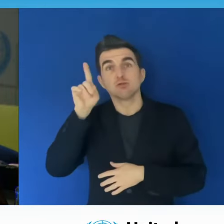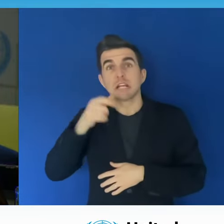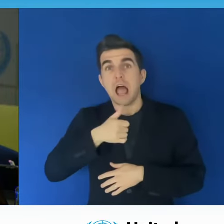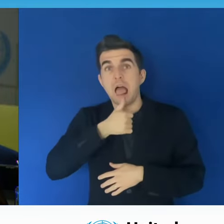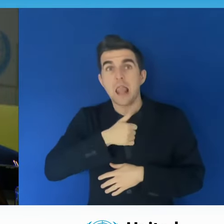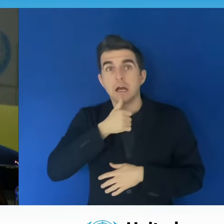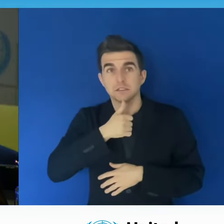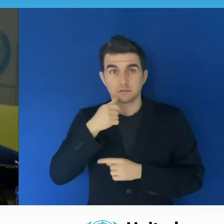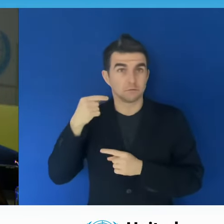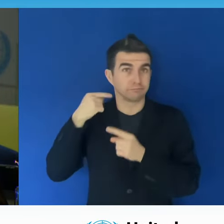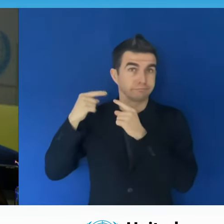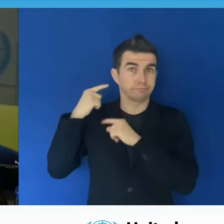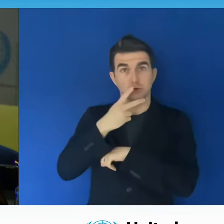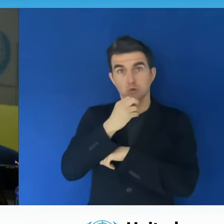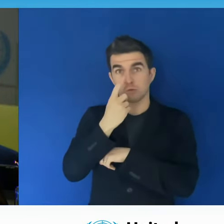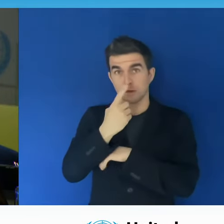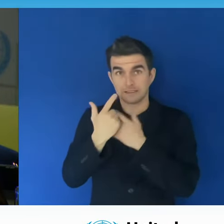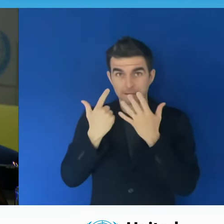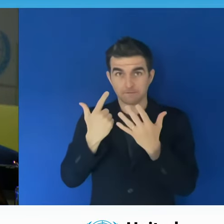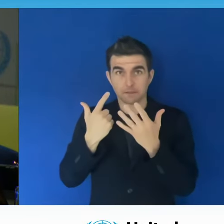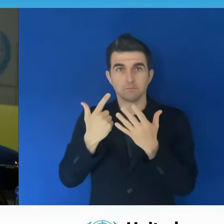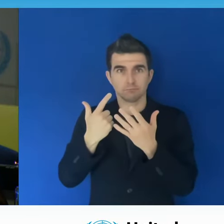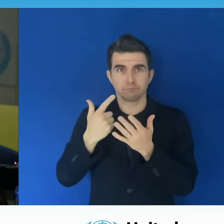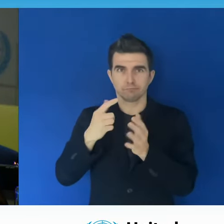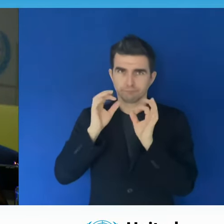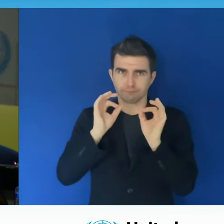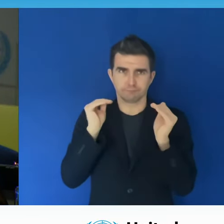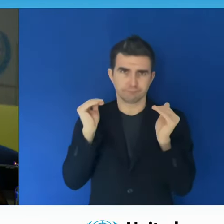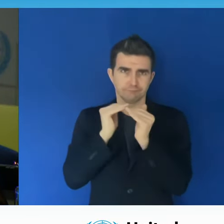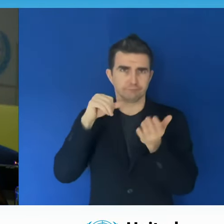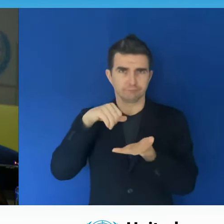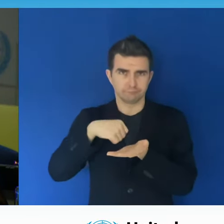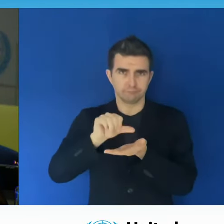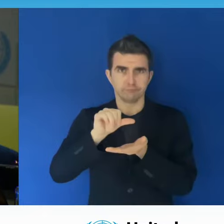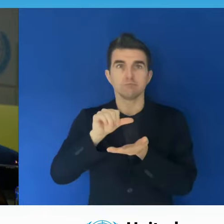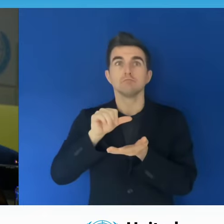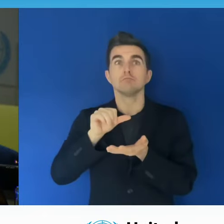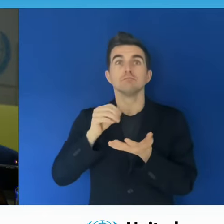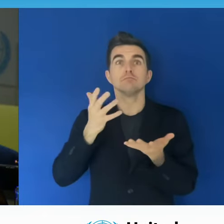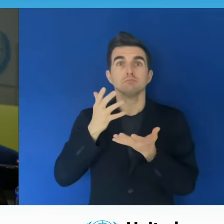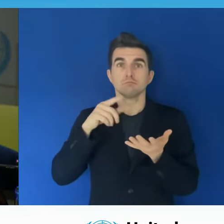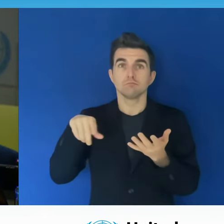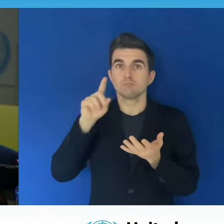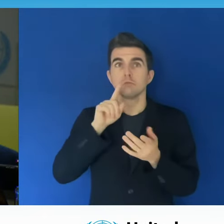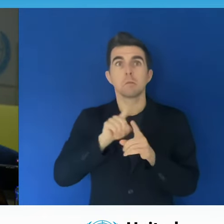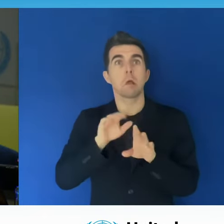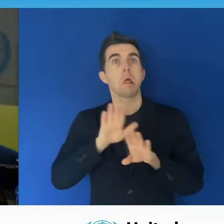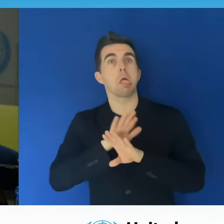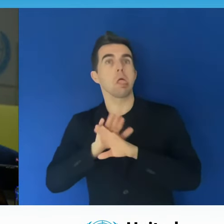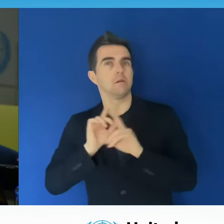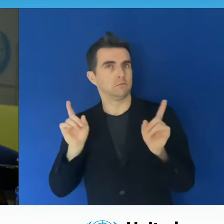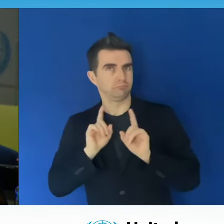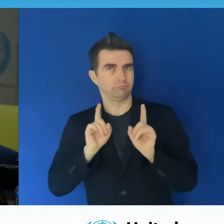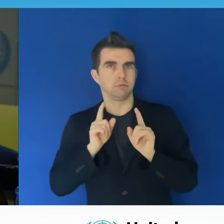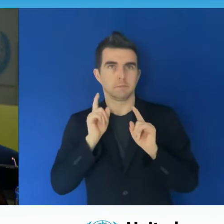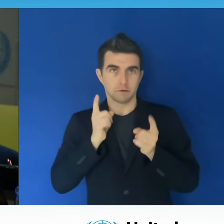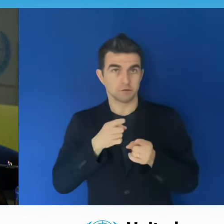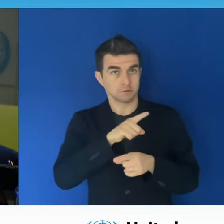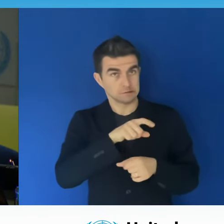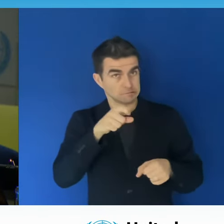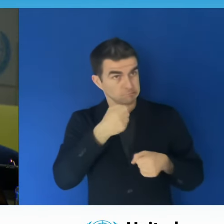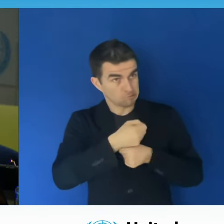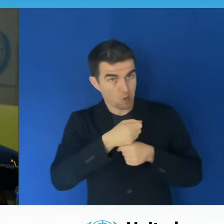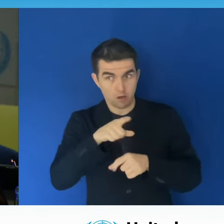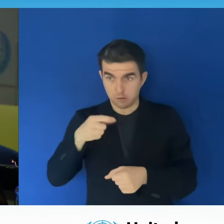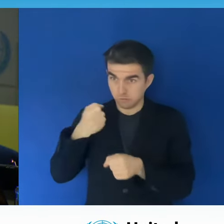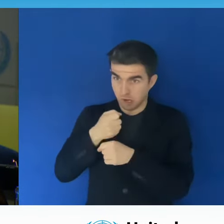same amount of money to someone doing the same job, regardless of their gender again. Third, we need more STEM education and mentorship programs. There are a lot